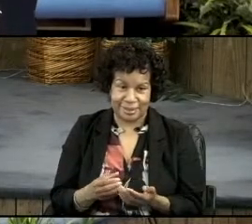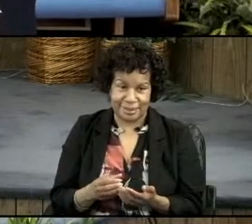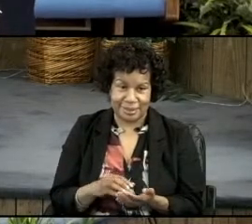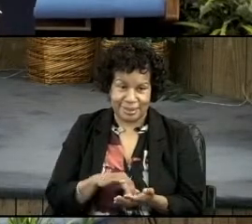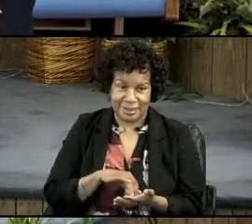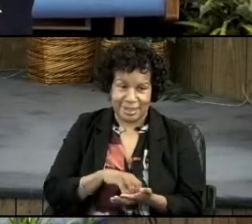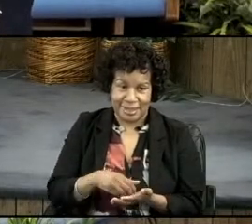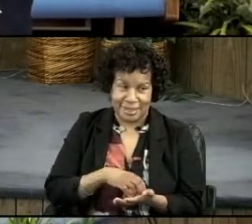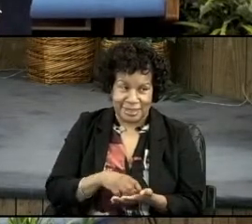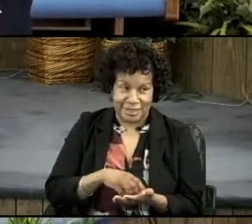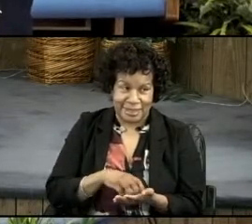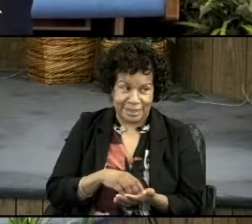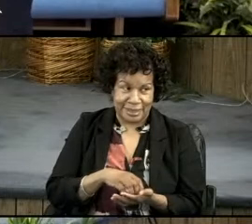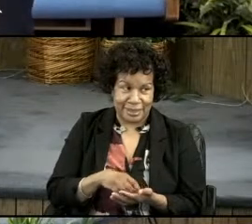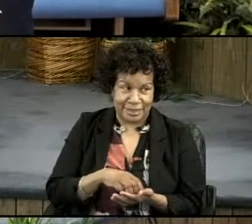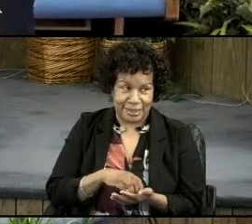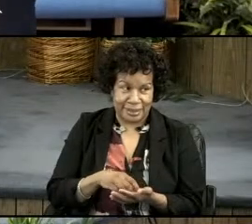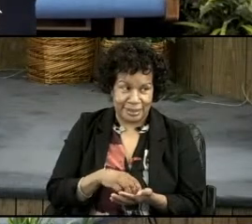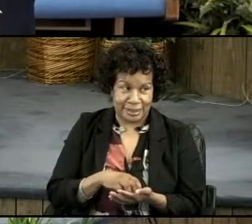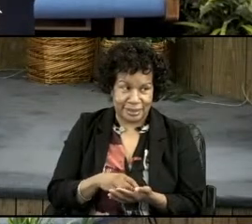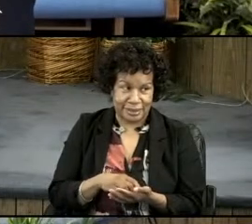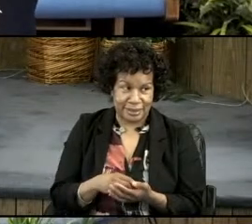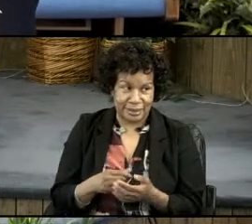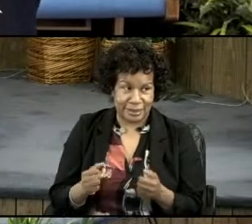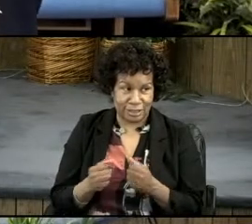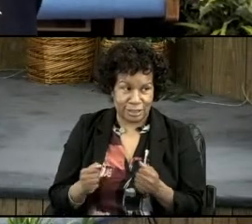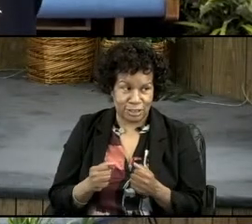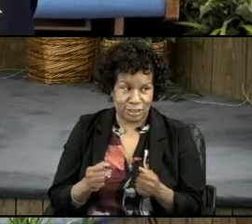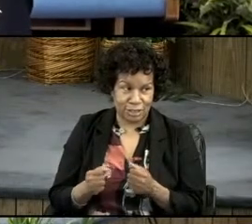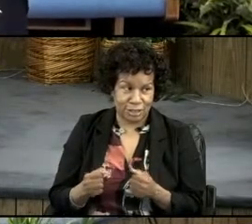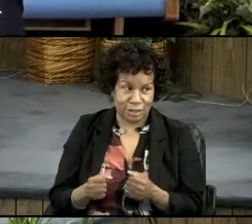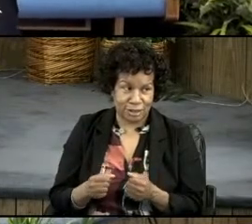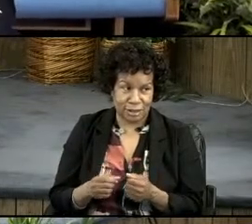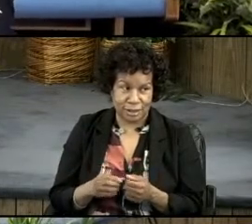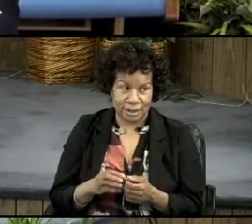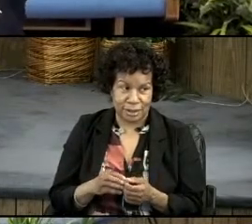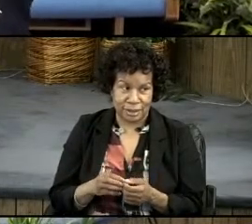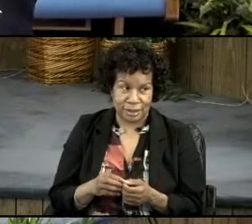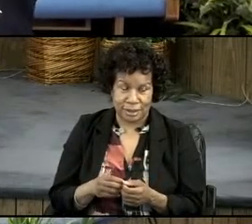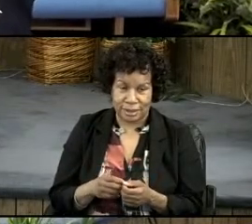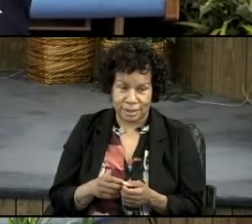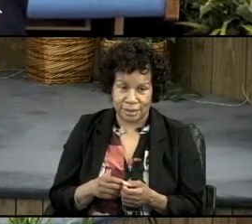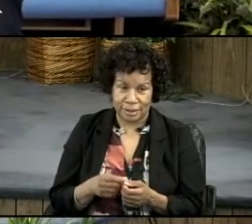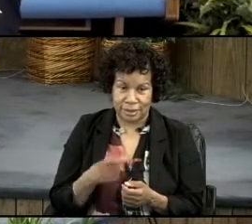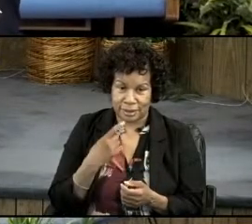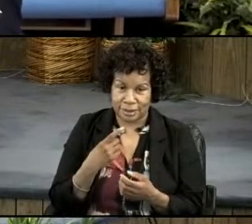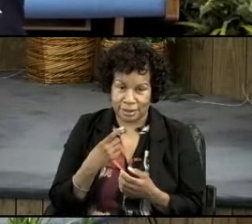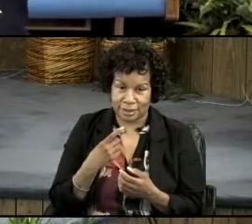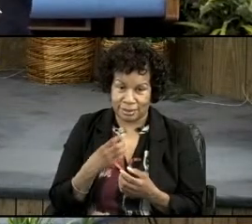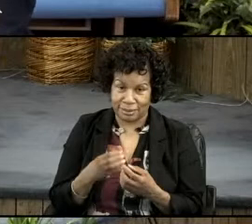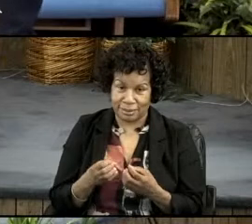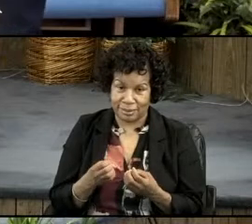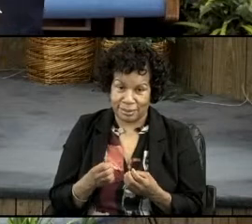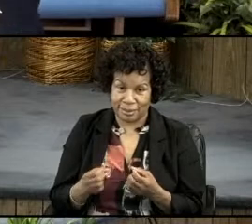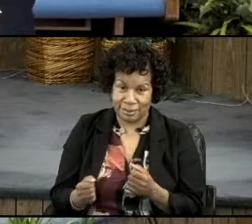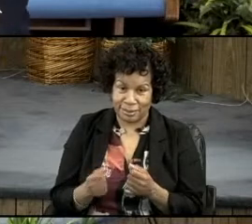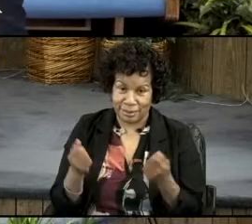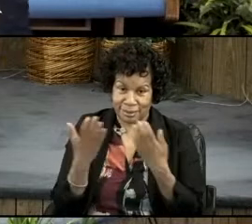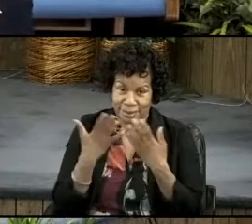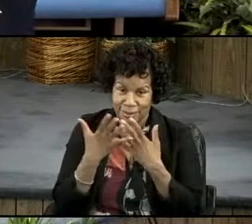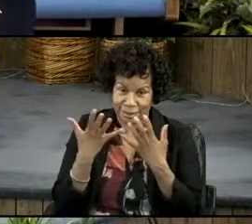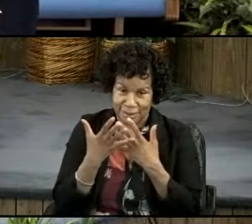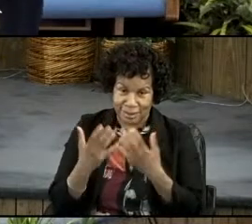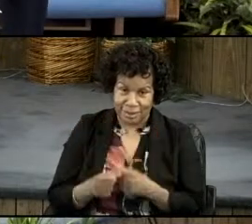smote one from another. His teeth kept chattering, and it was uncontrollable because he was sore